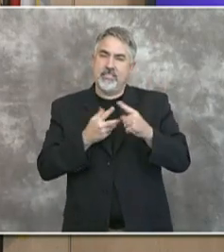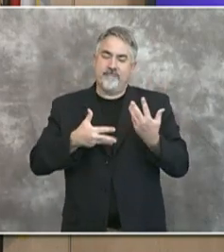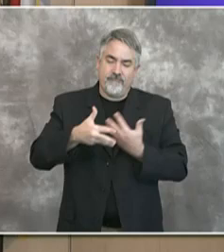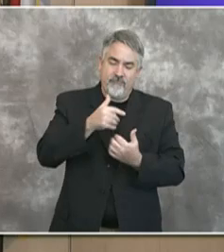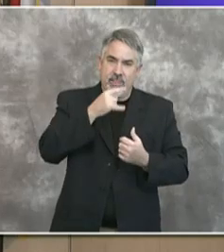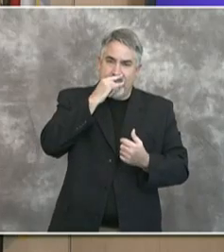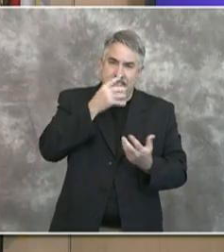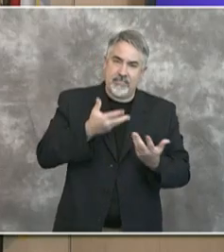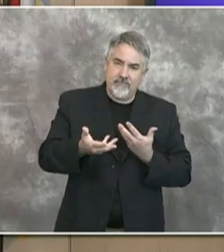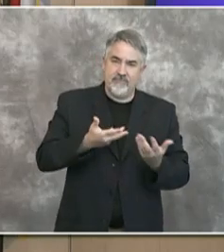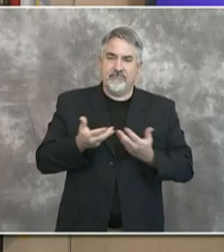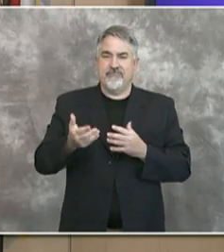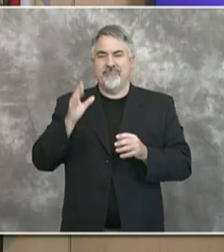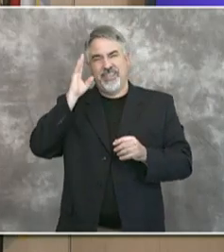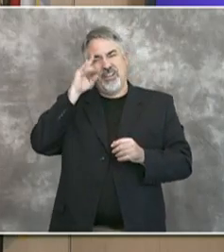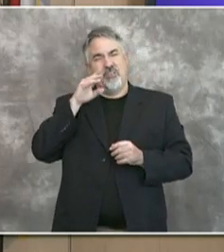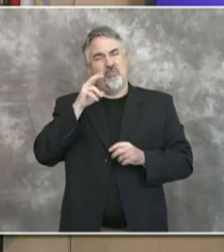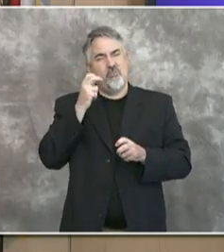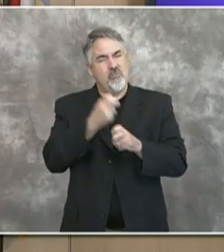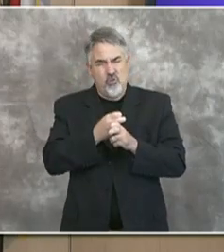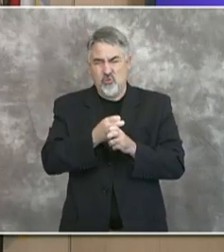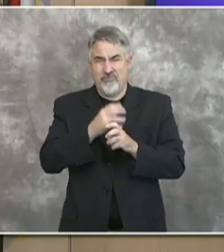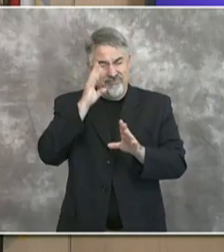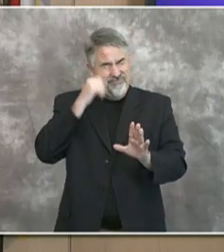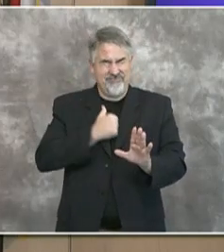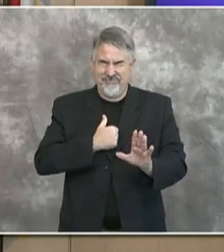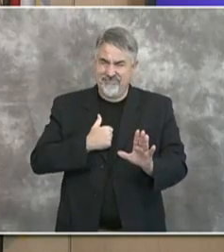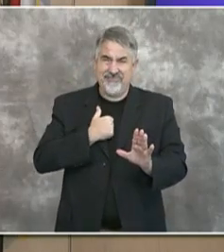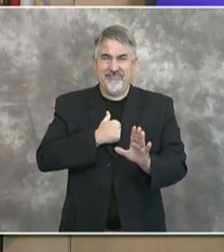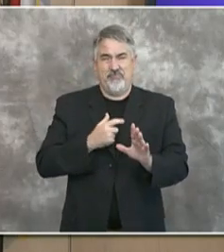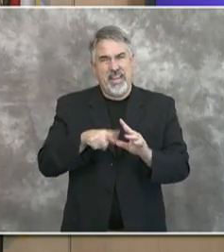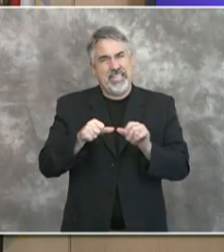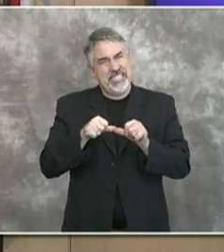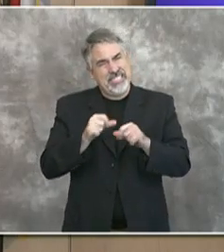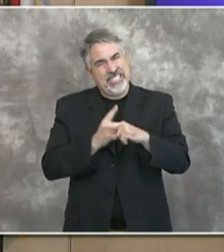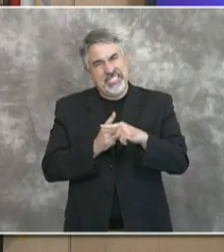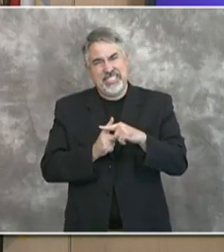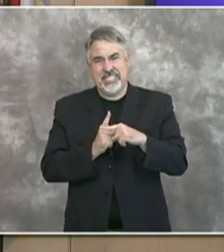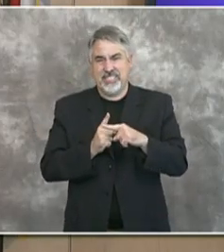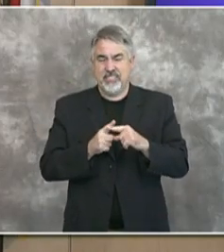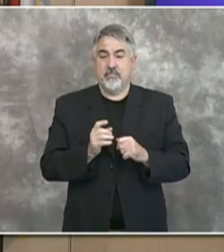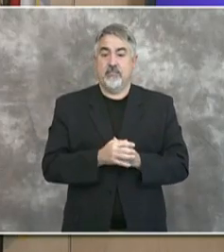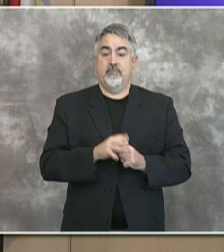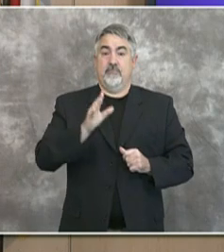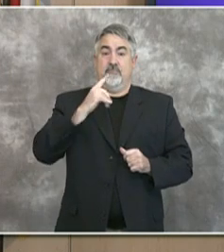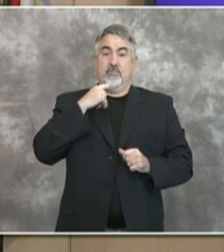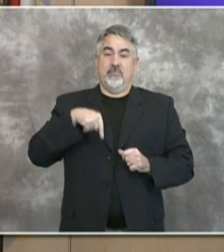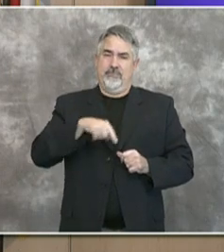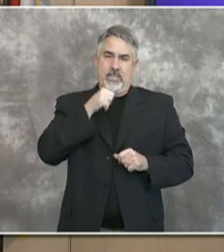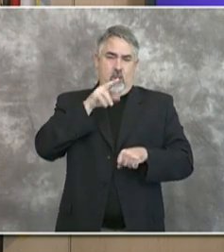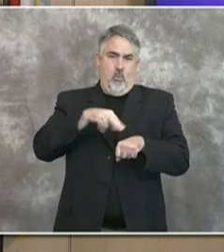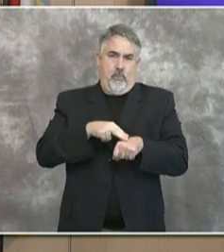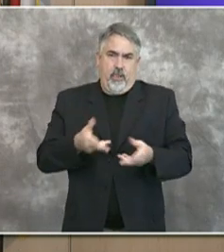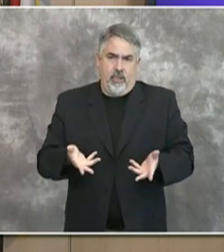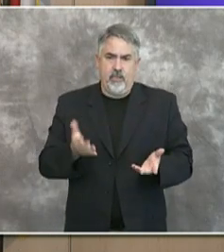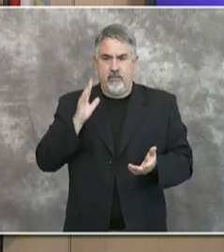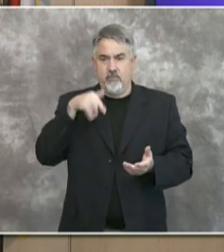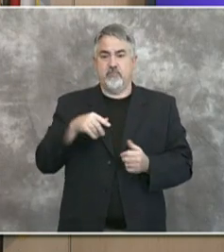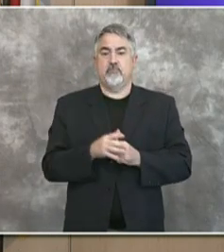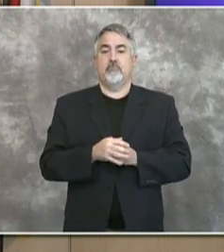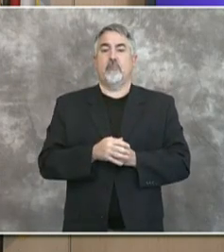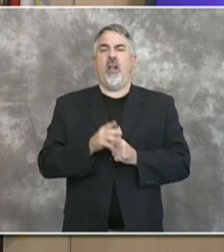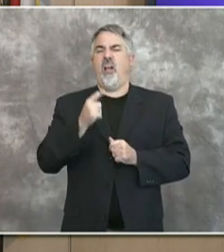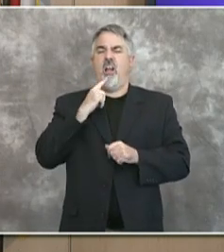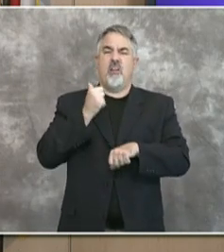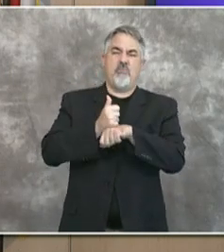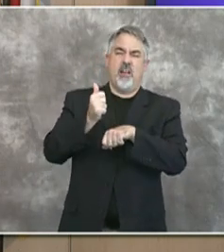too, and would like to return to our normal lives. The easiest thing would be to blame others or say that the rules don't affect